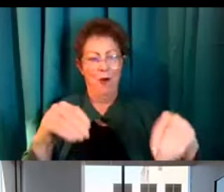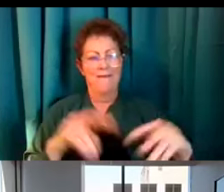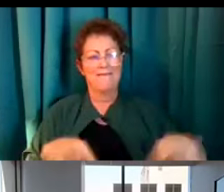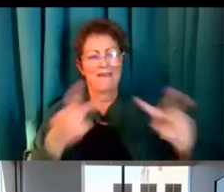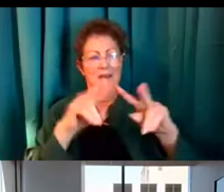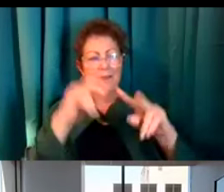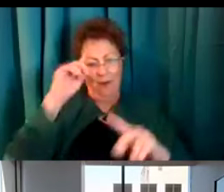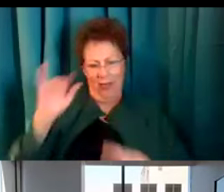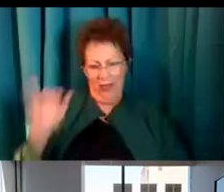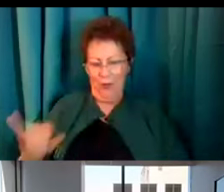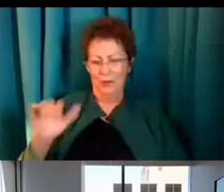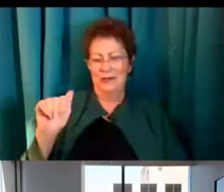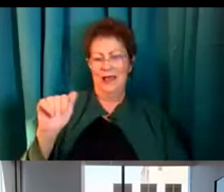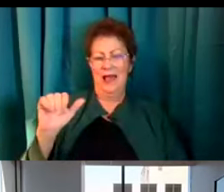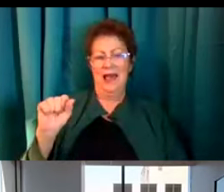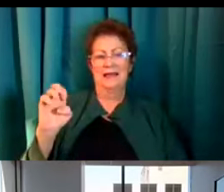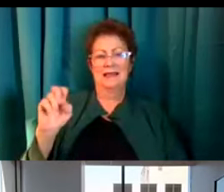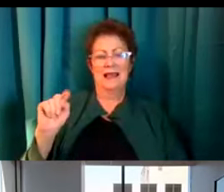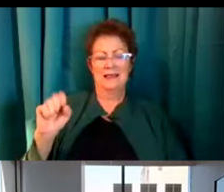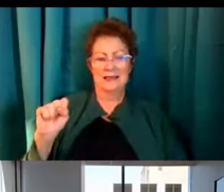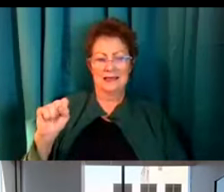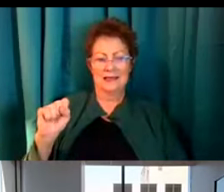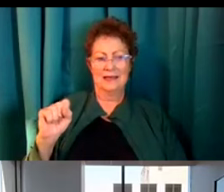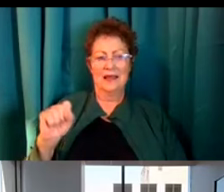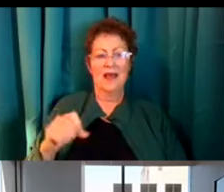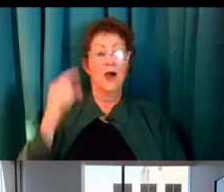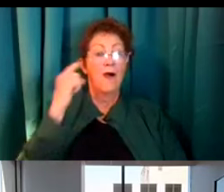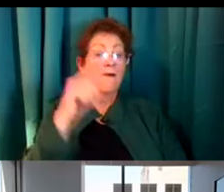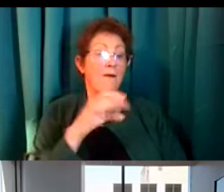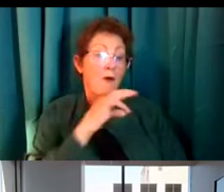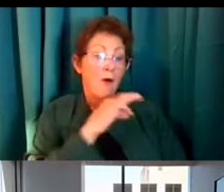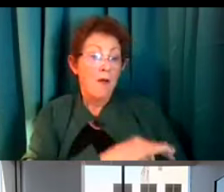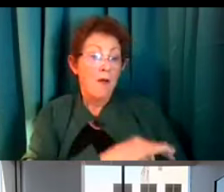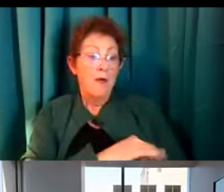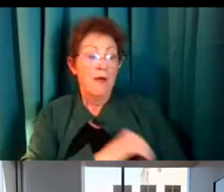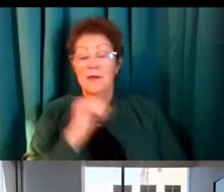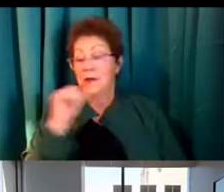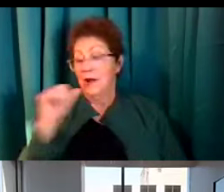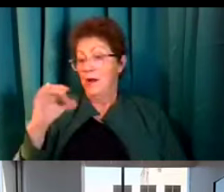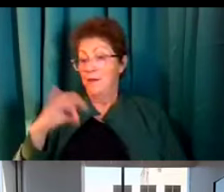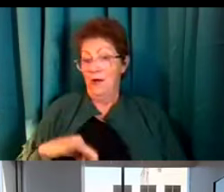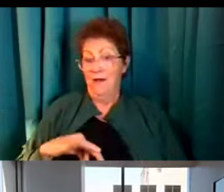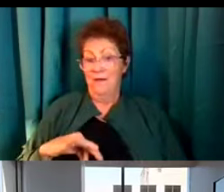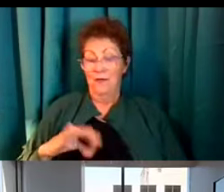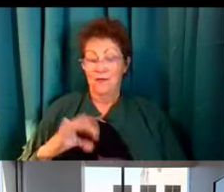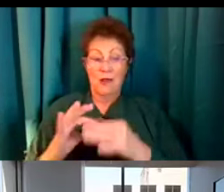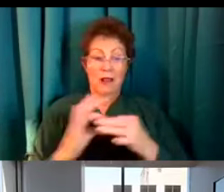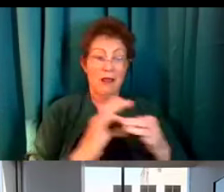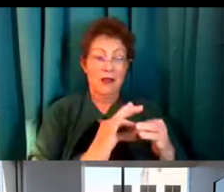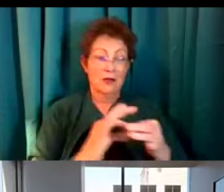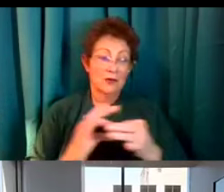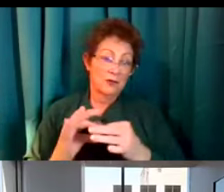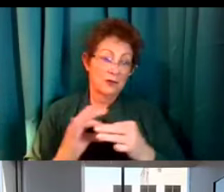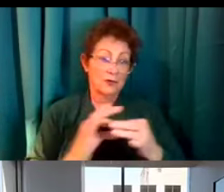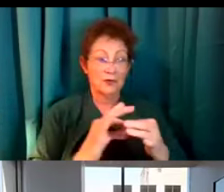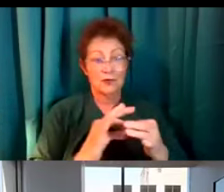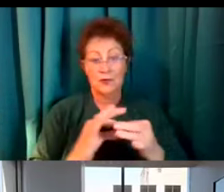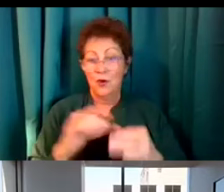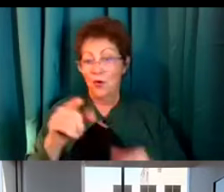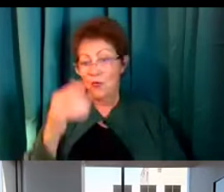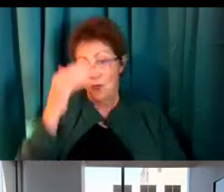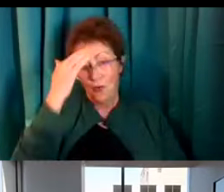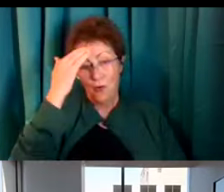assets. And so a for-profit nonprofit relationship that you have to make sure